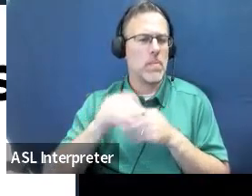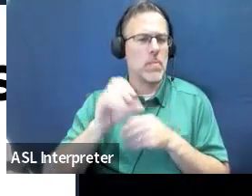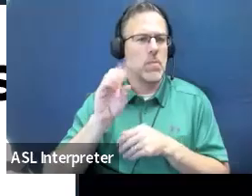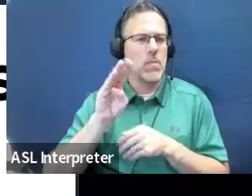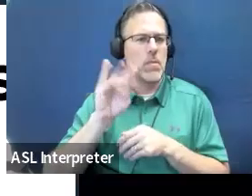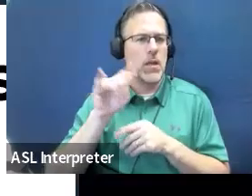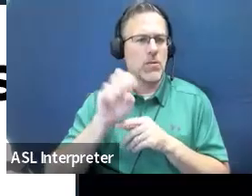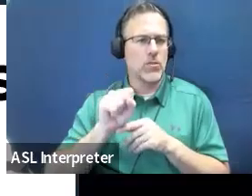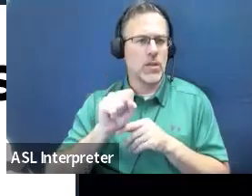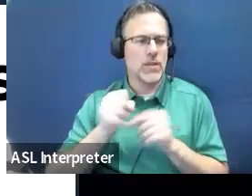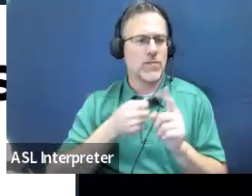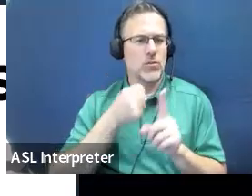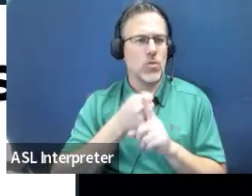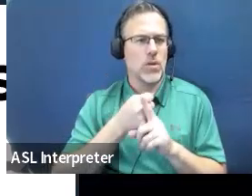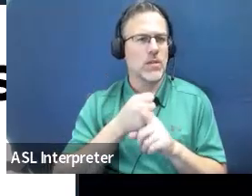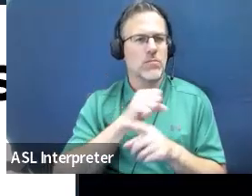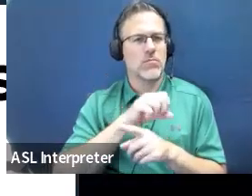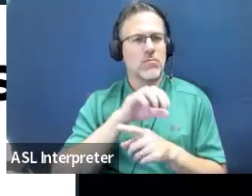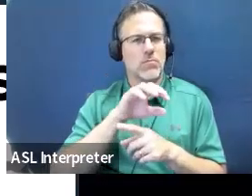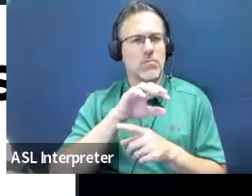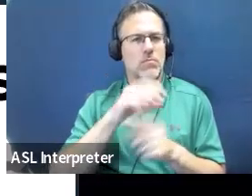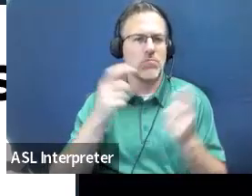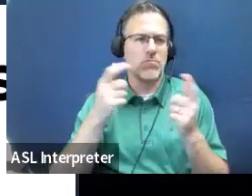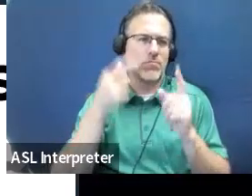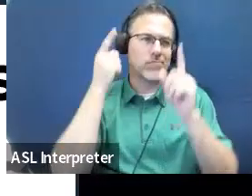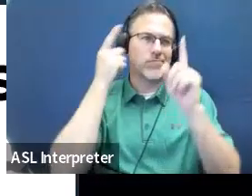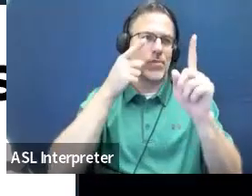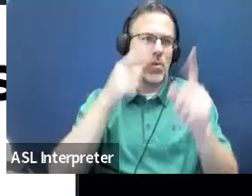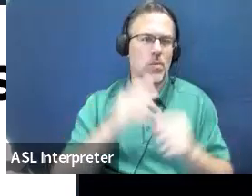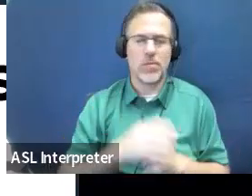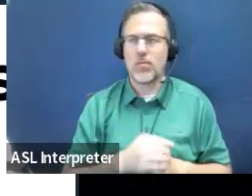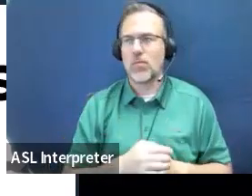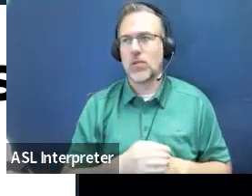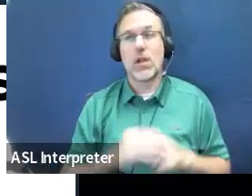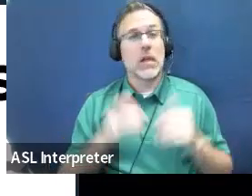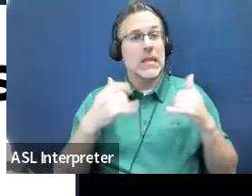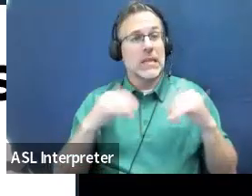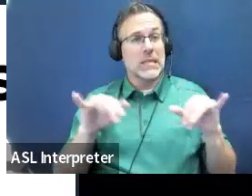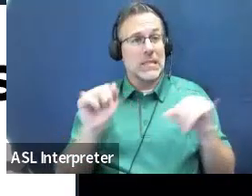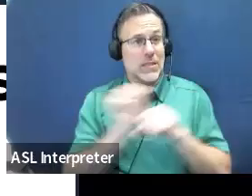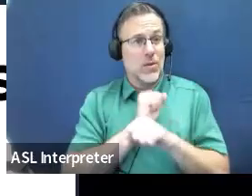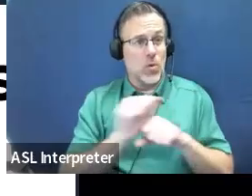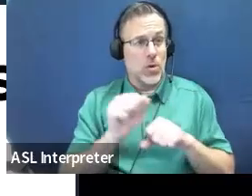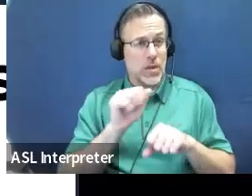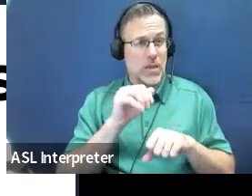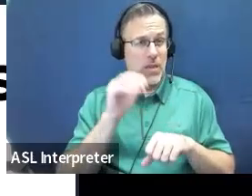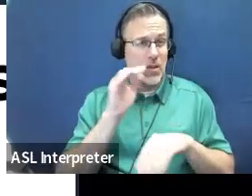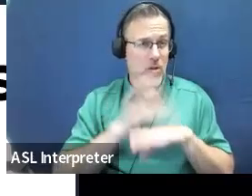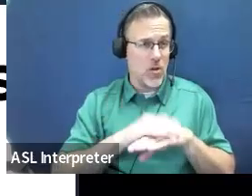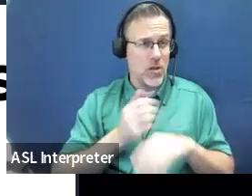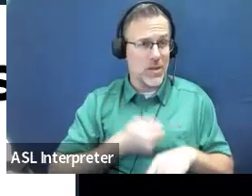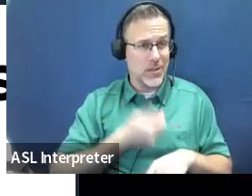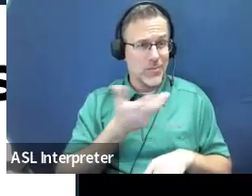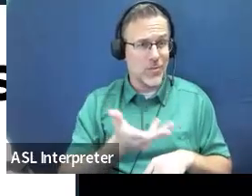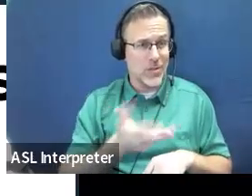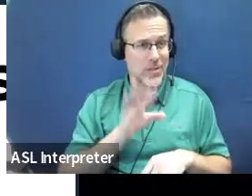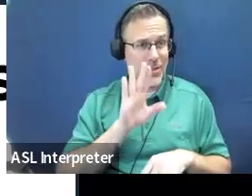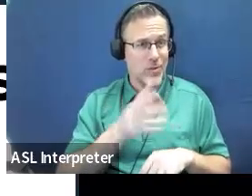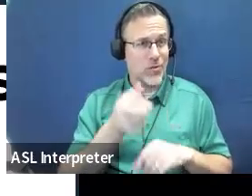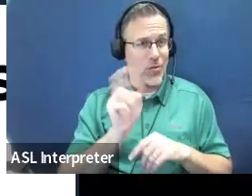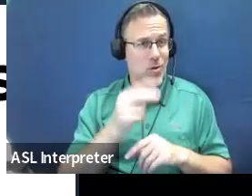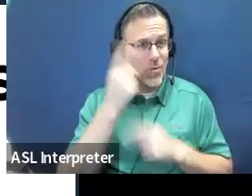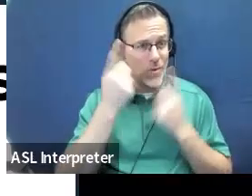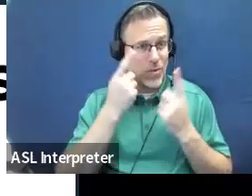that overall goal. So they're still working on participating in conversations and expressing her own thoughts. But